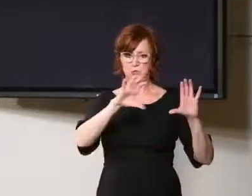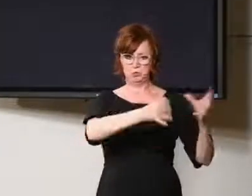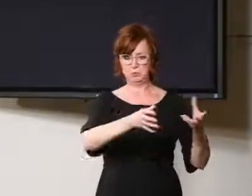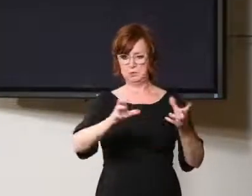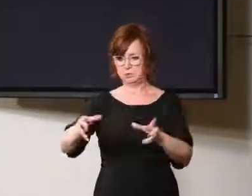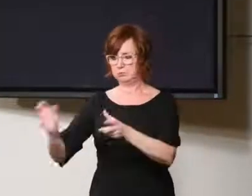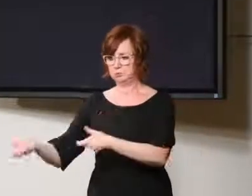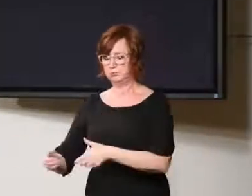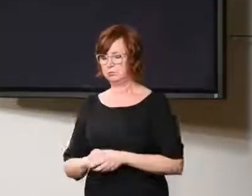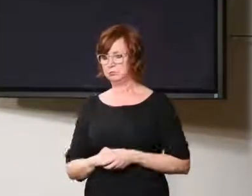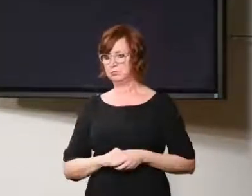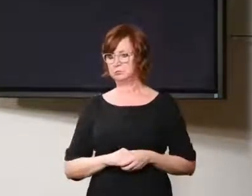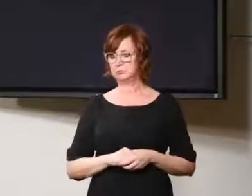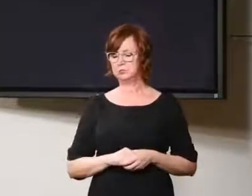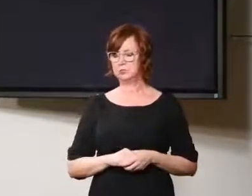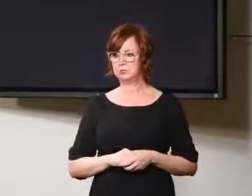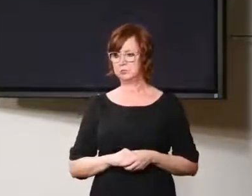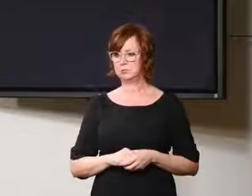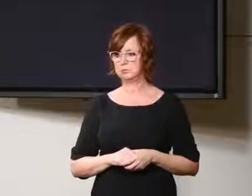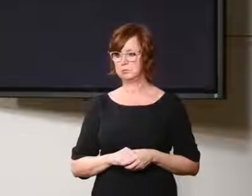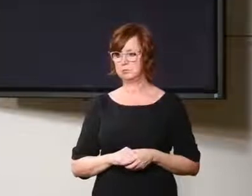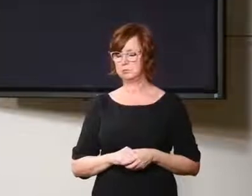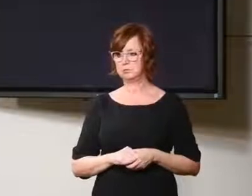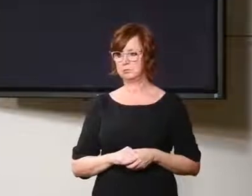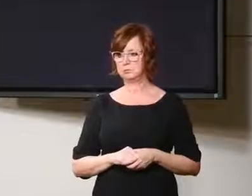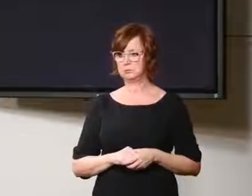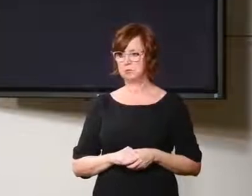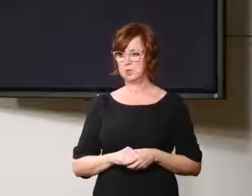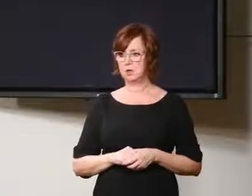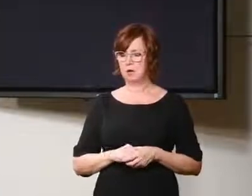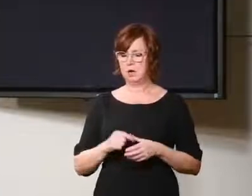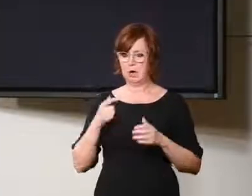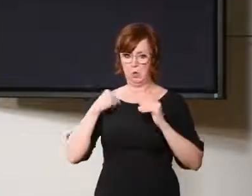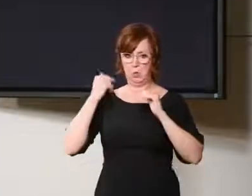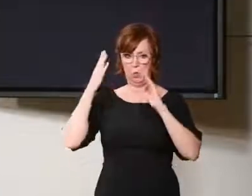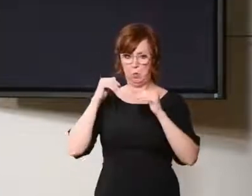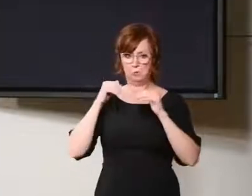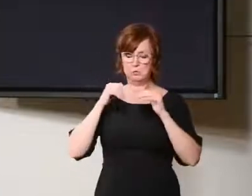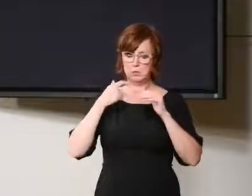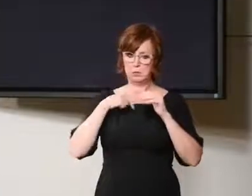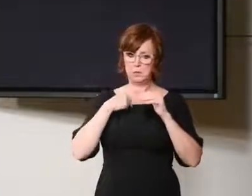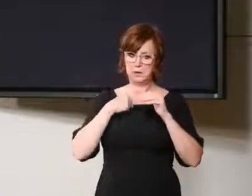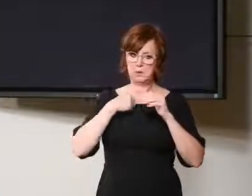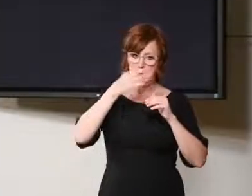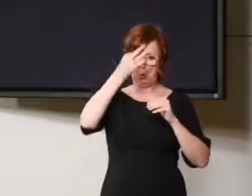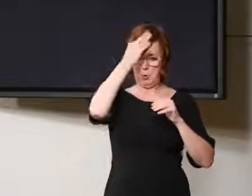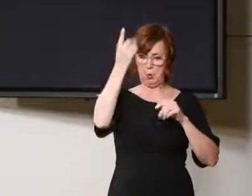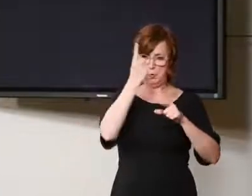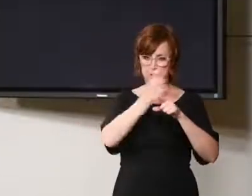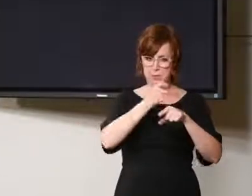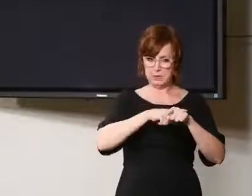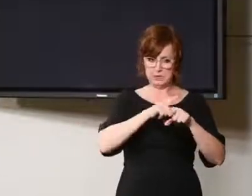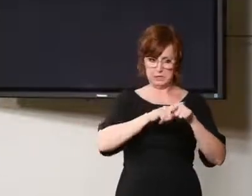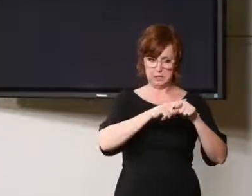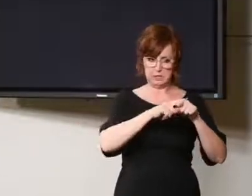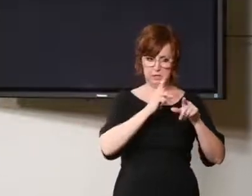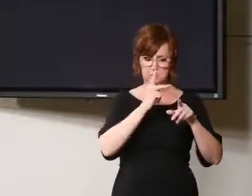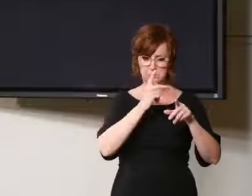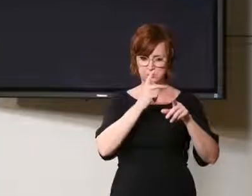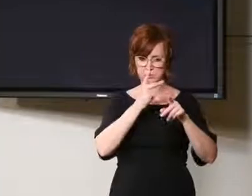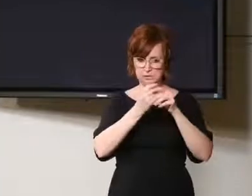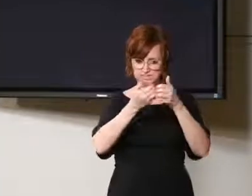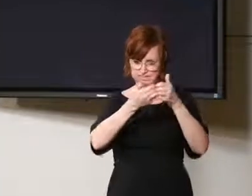appropriate time there to hold COVID-19 out of those facilities, as the outcomes are just not as positive